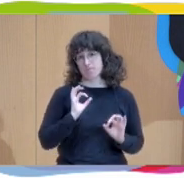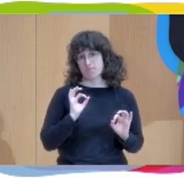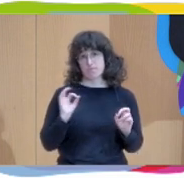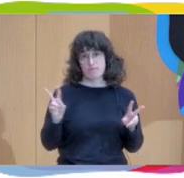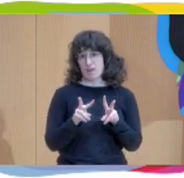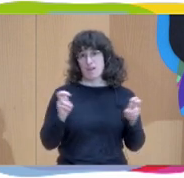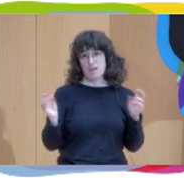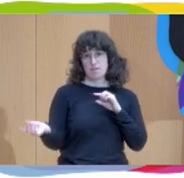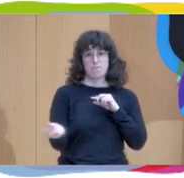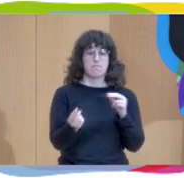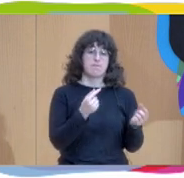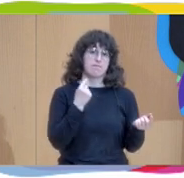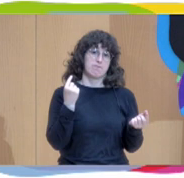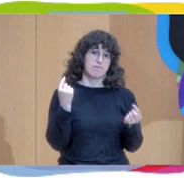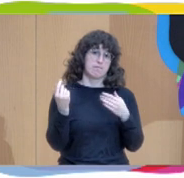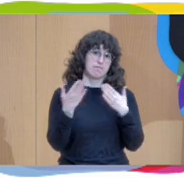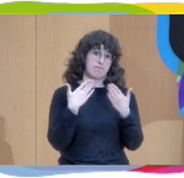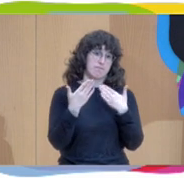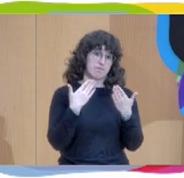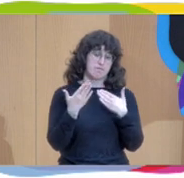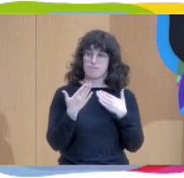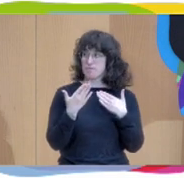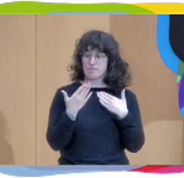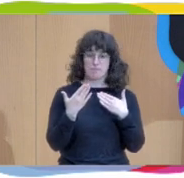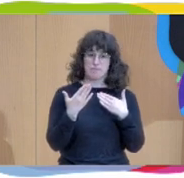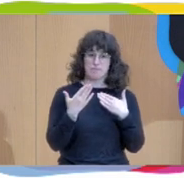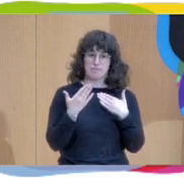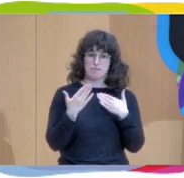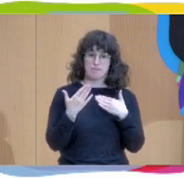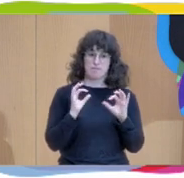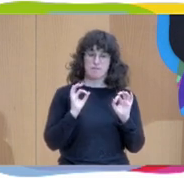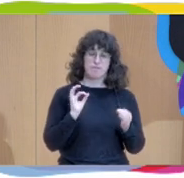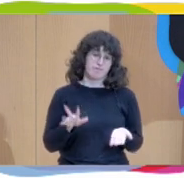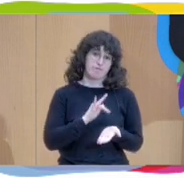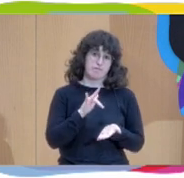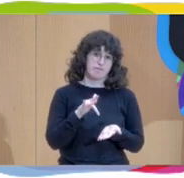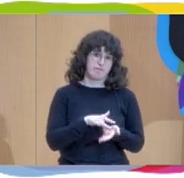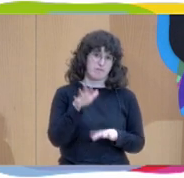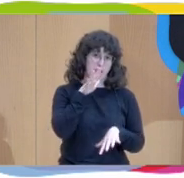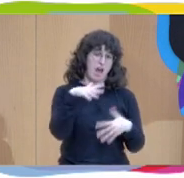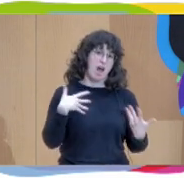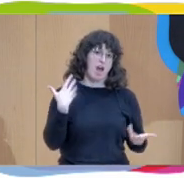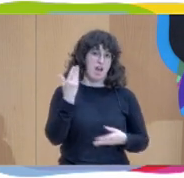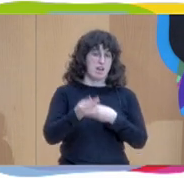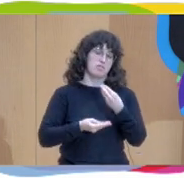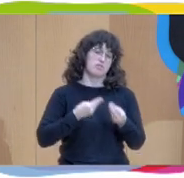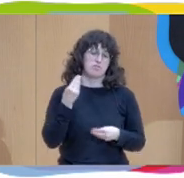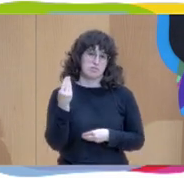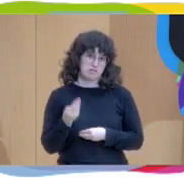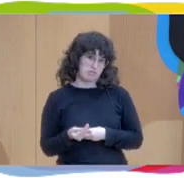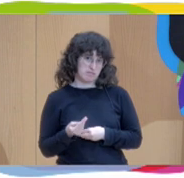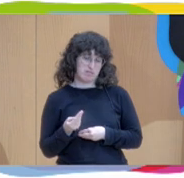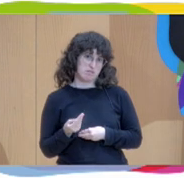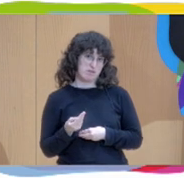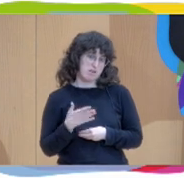Dialogical Facilitator's Guidebook. It's already in Sway, which is our own area. It's not a public area.